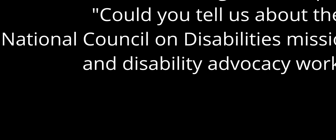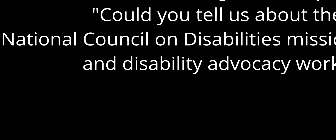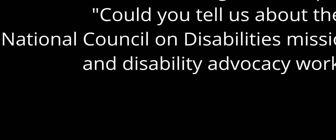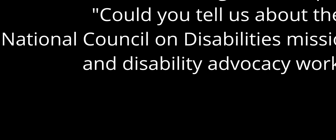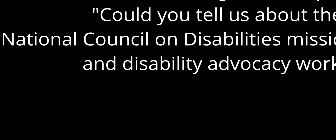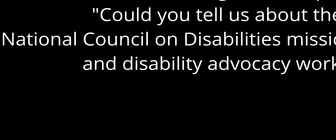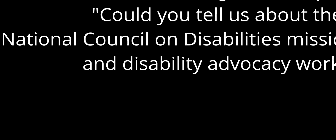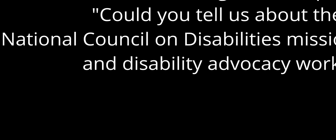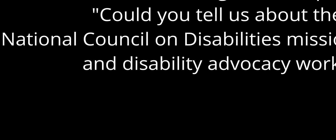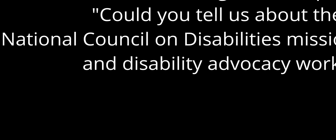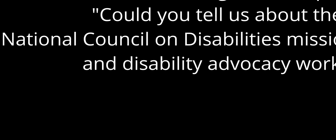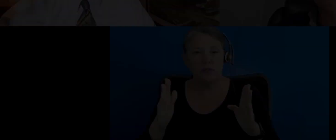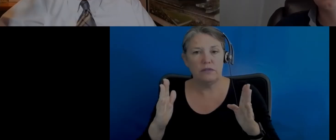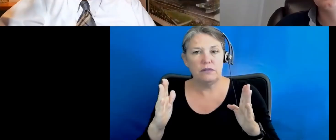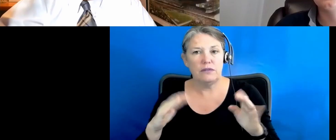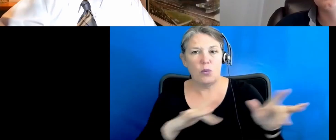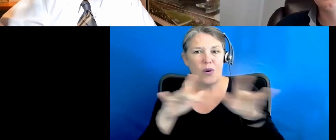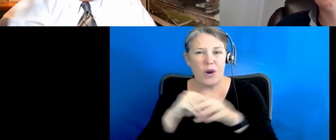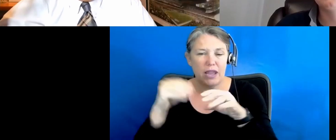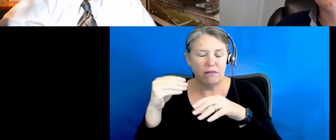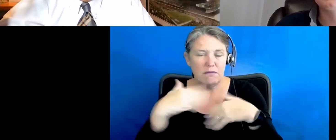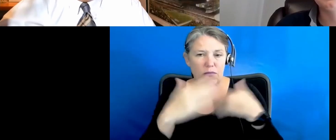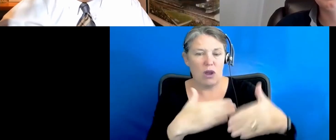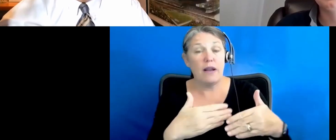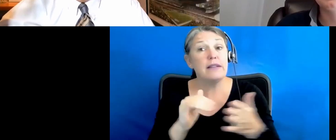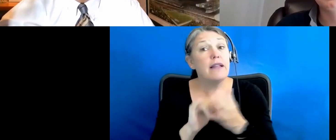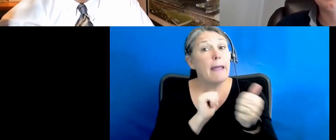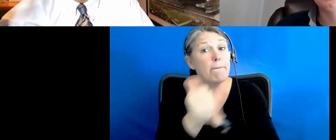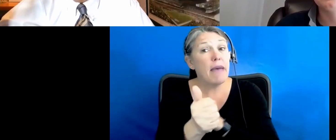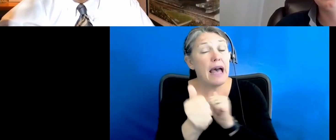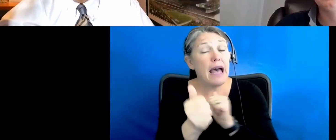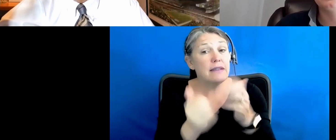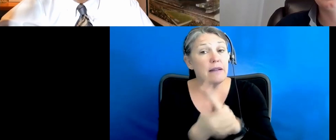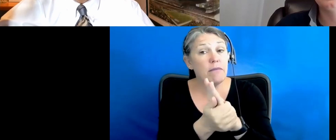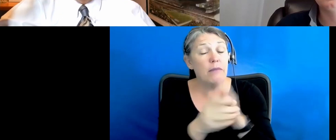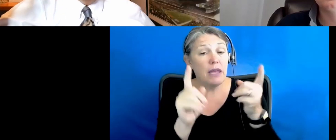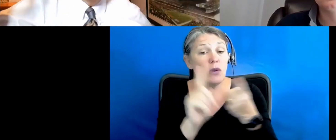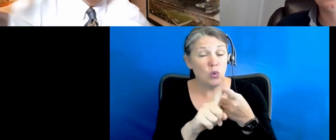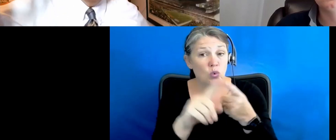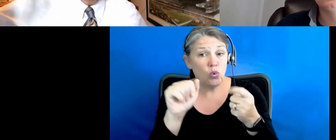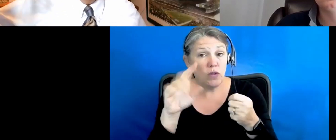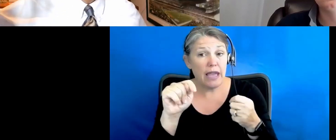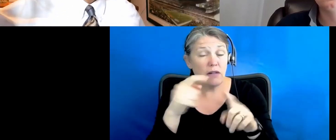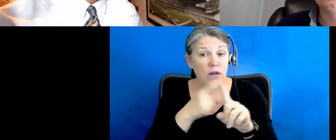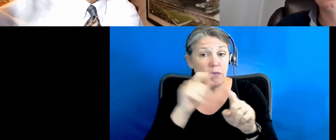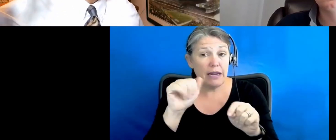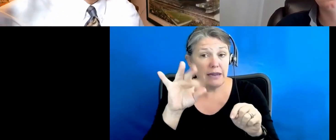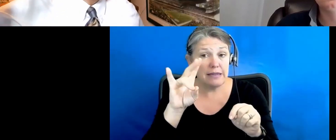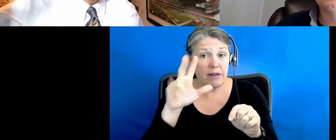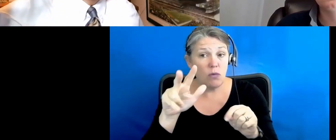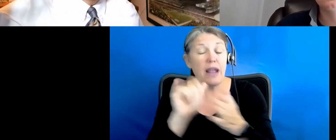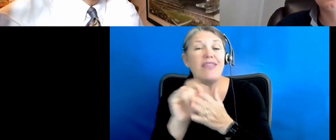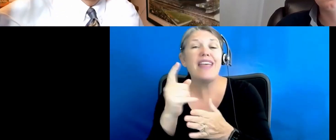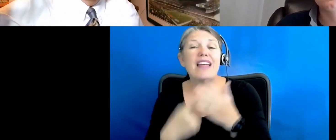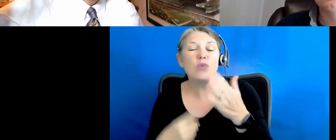disability advocacy work? It passed an amendment to the Rehabilitation Act in 1973, and that's what